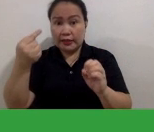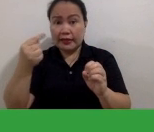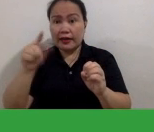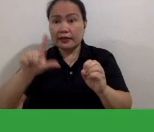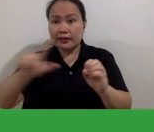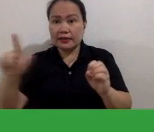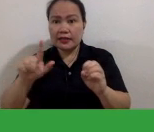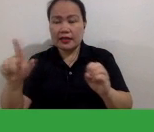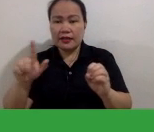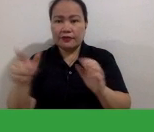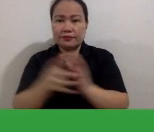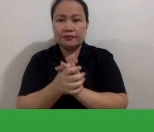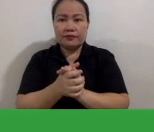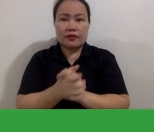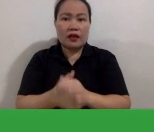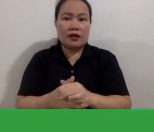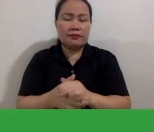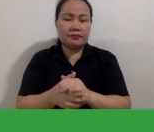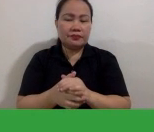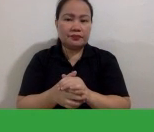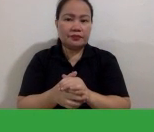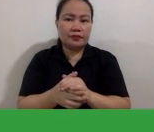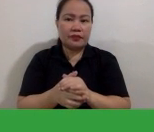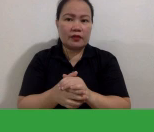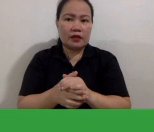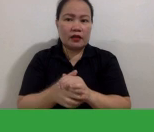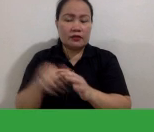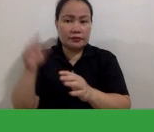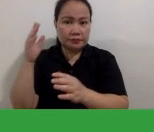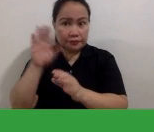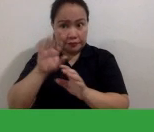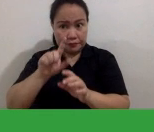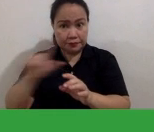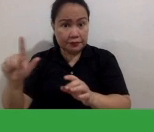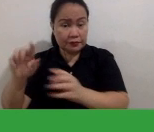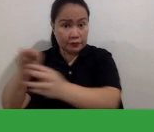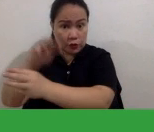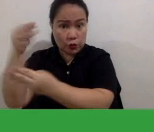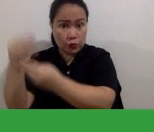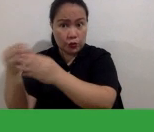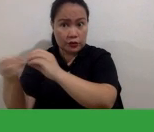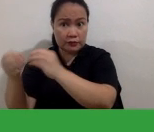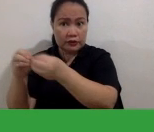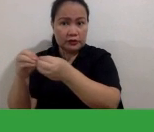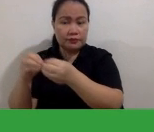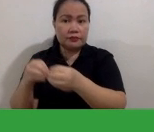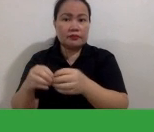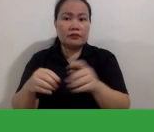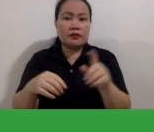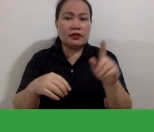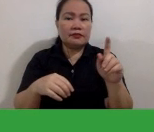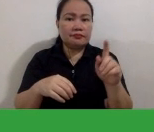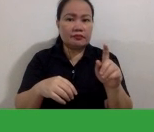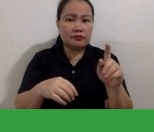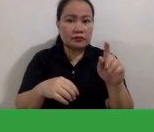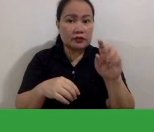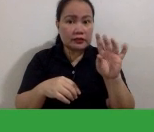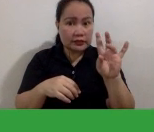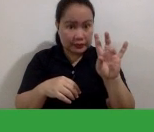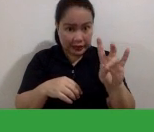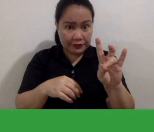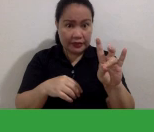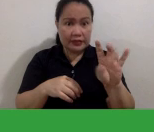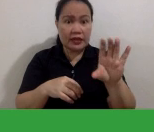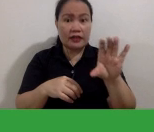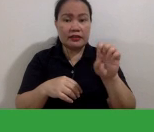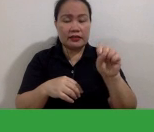yung spelling. Kasi this is already decimal. Ito po ay whole number. So, ito po ay tenths. And then, yung